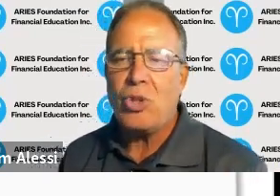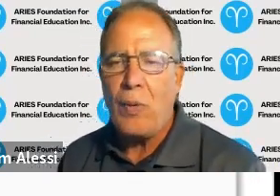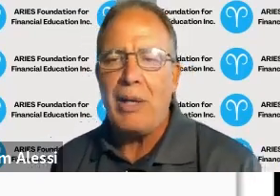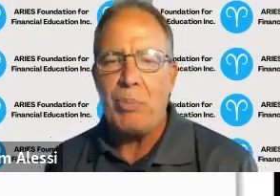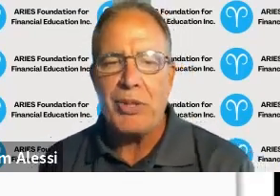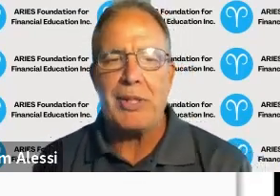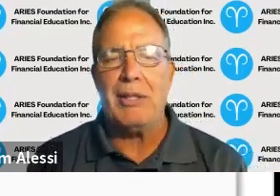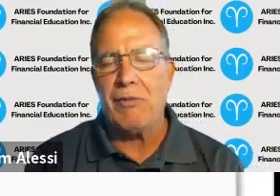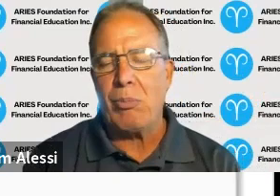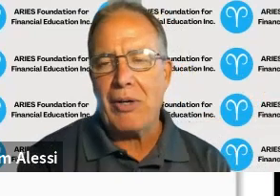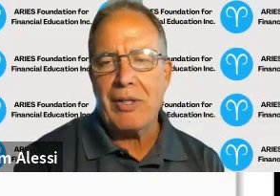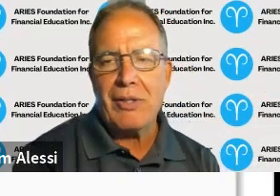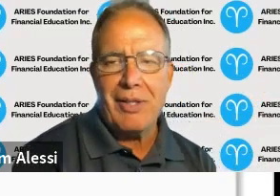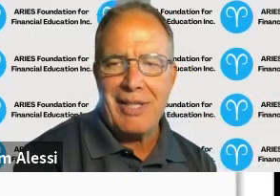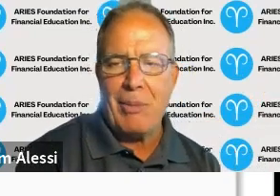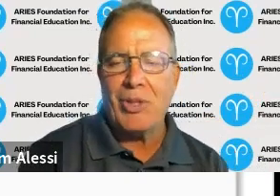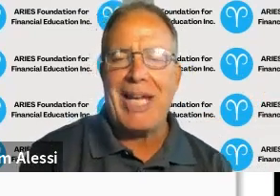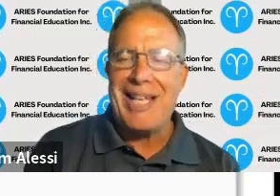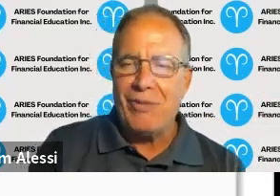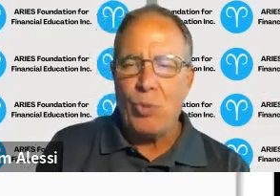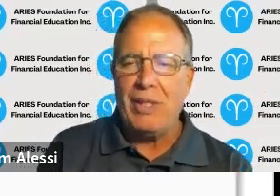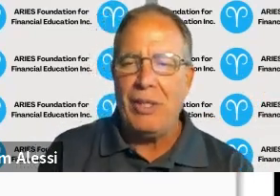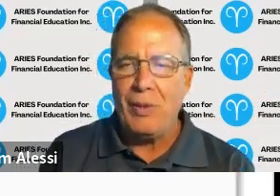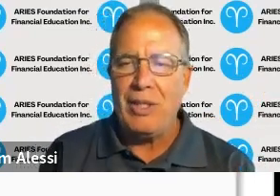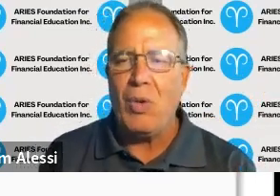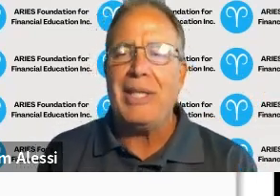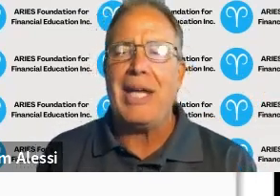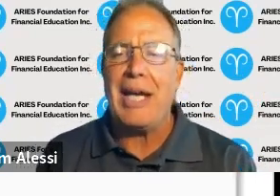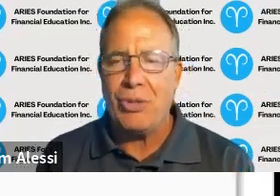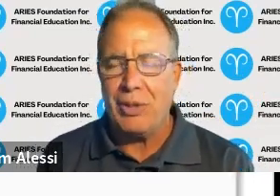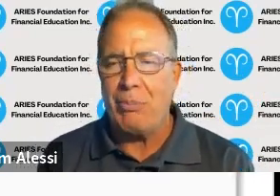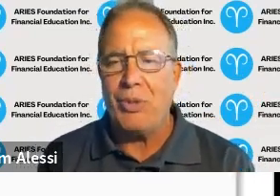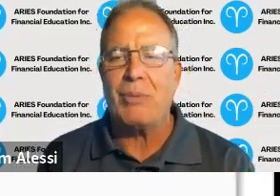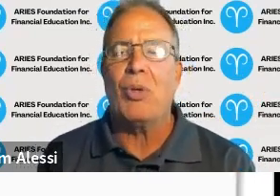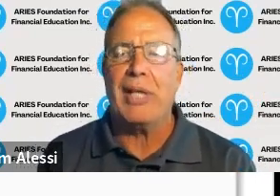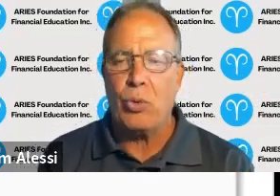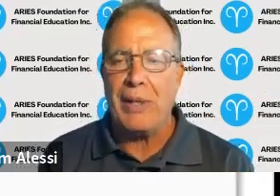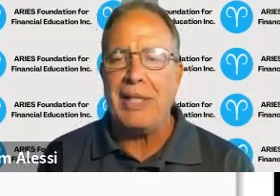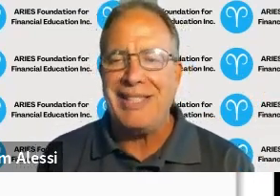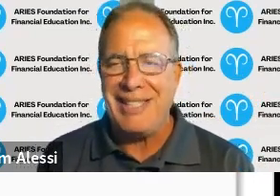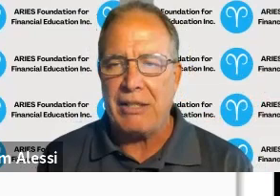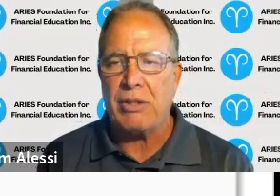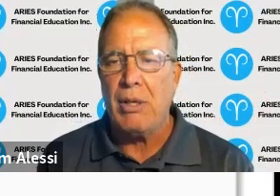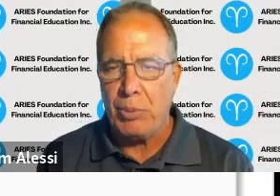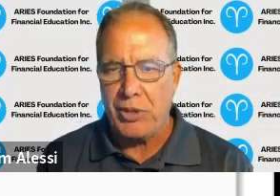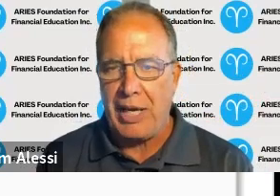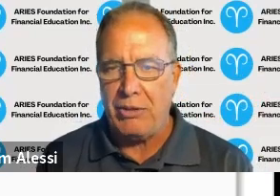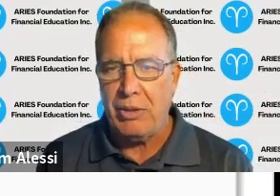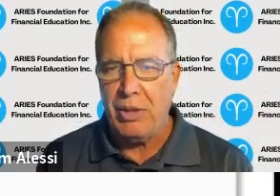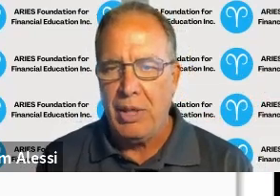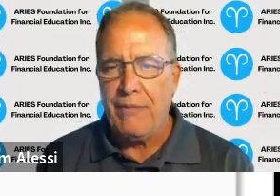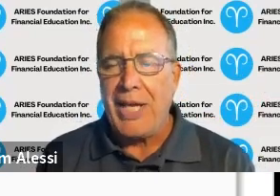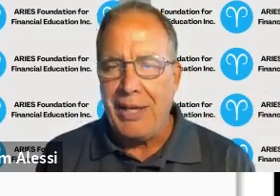says 20% of Americans are disabled. As of 2021, that actual number is more like